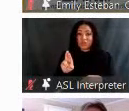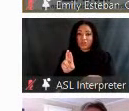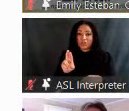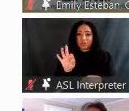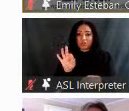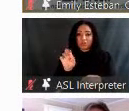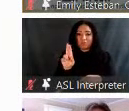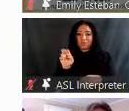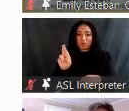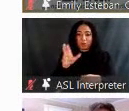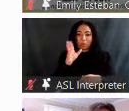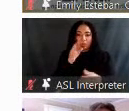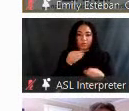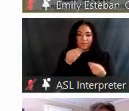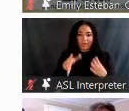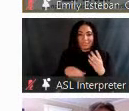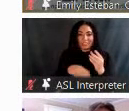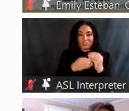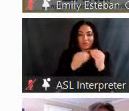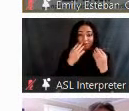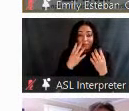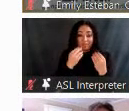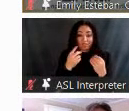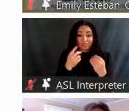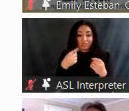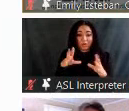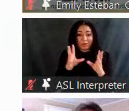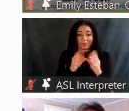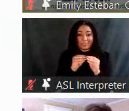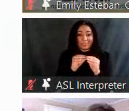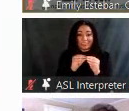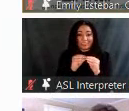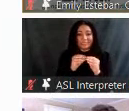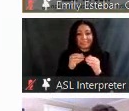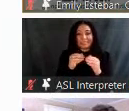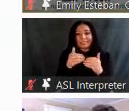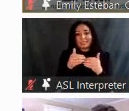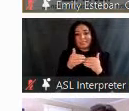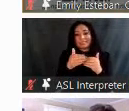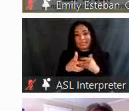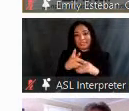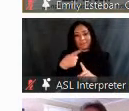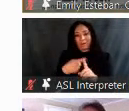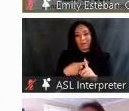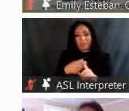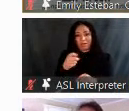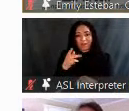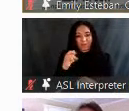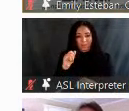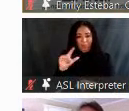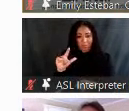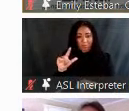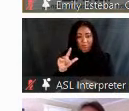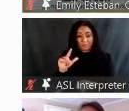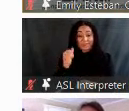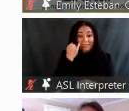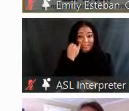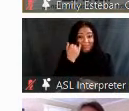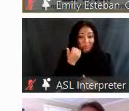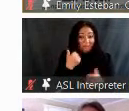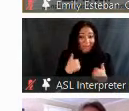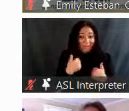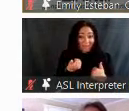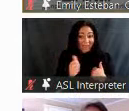additional information for our meeting in April. I would encourage workgroup members, if you had any questions